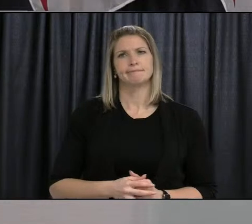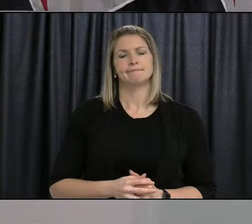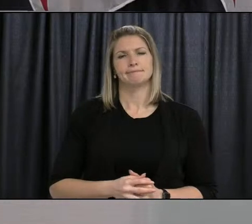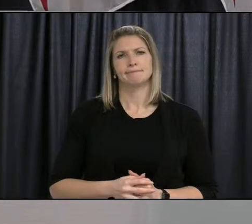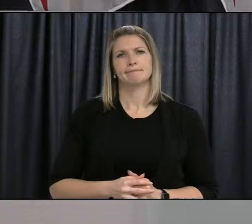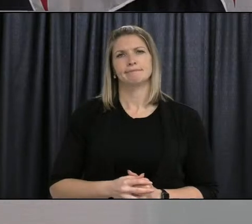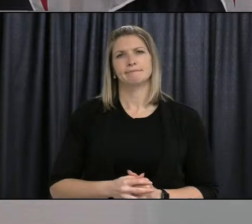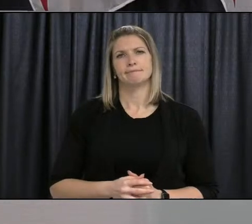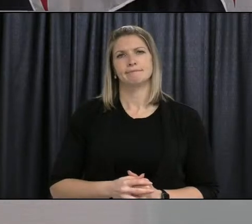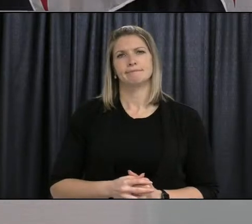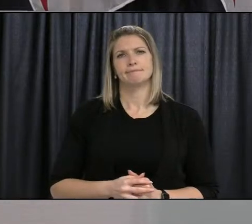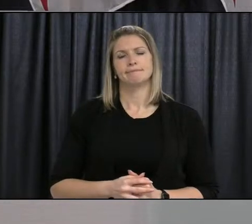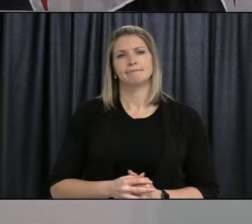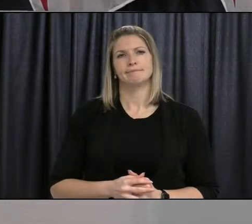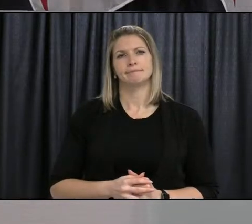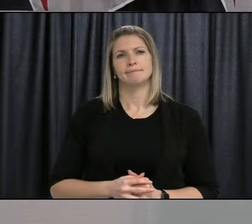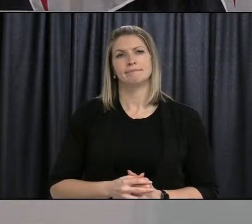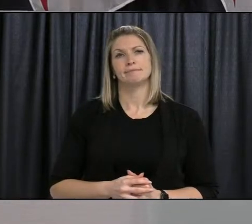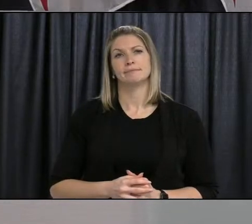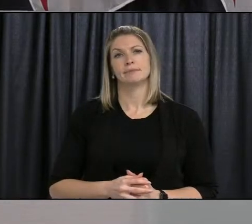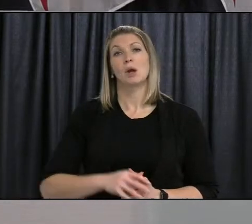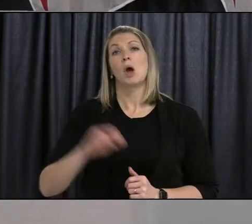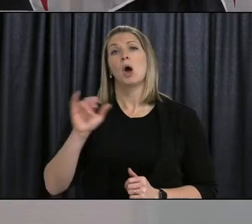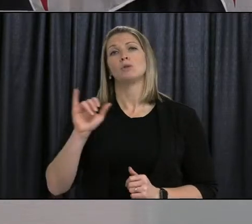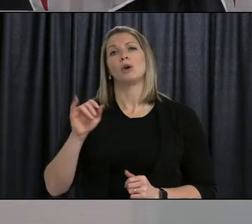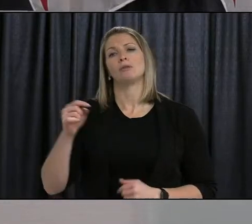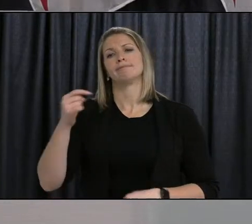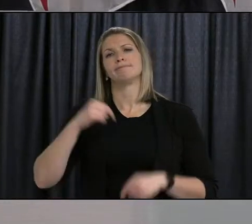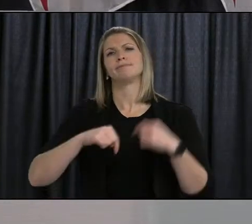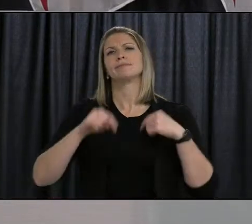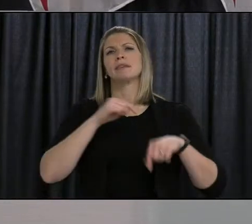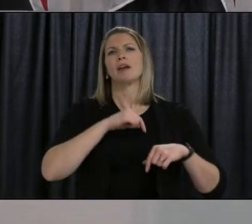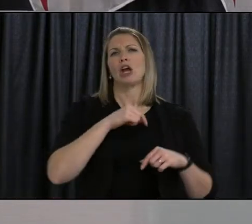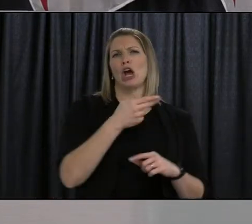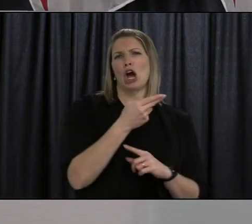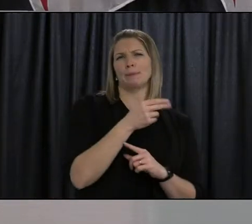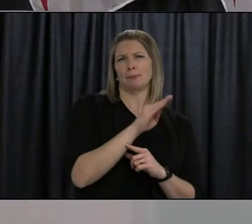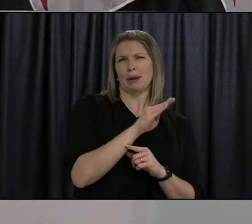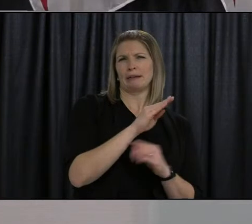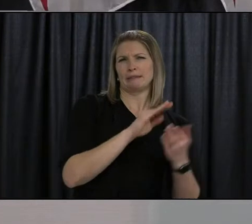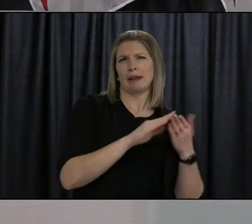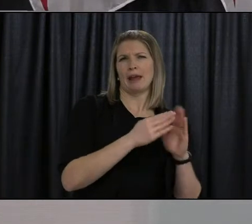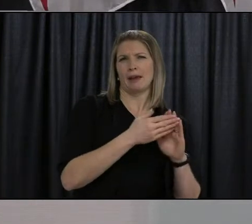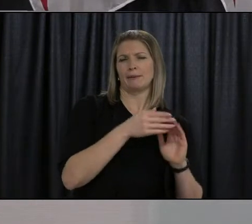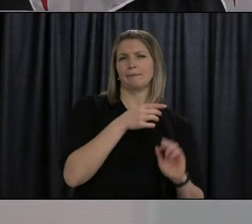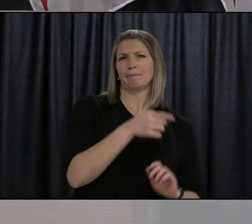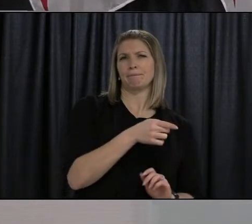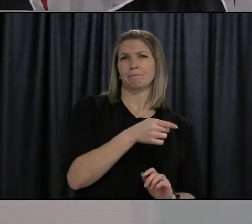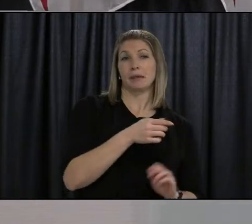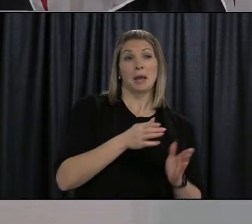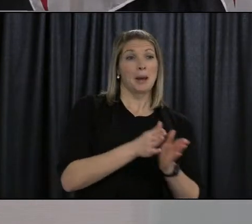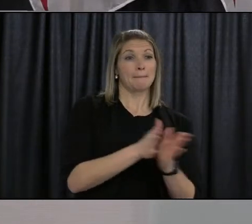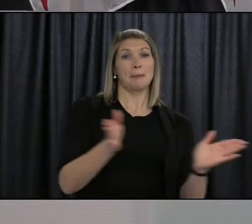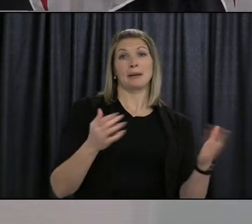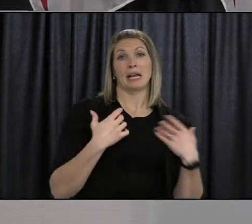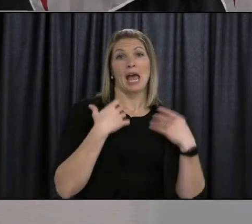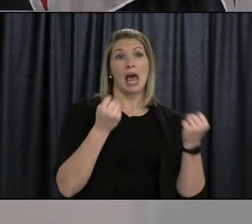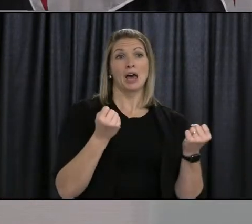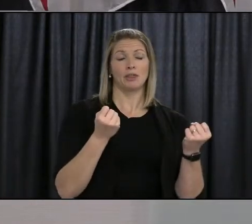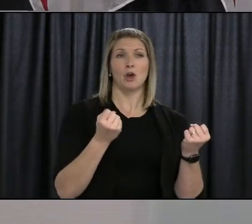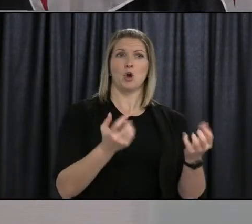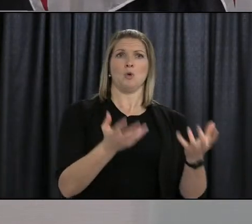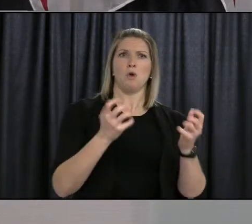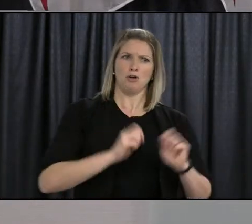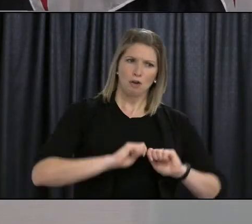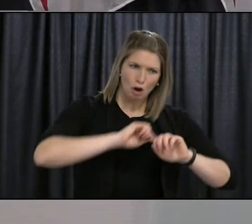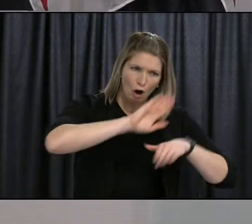Thank you. And going back to Harbour Breton for a minute, what public health is pushing for everyone in Harbour Breton to get